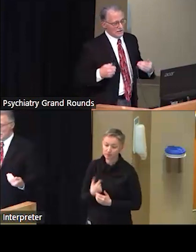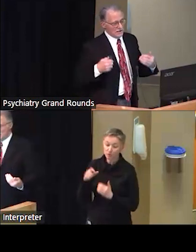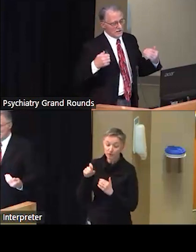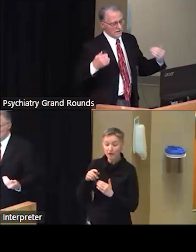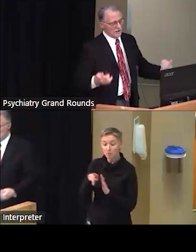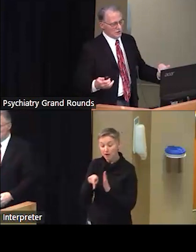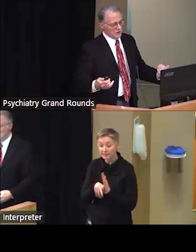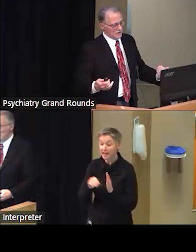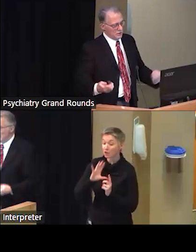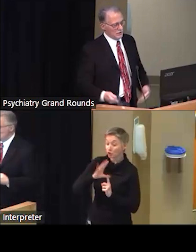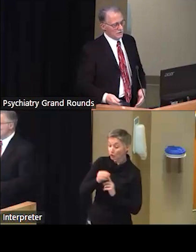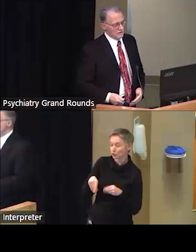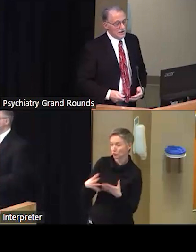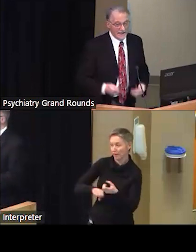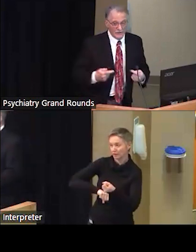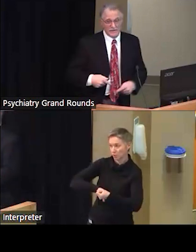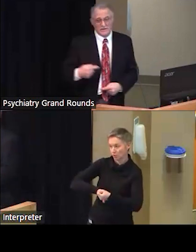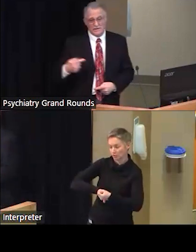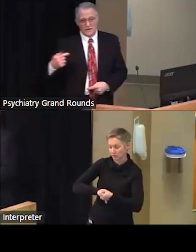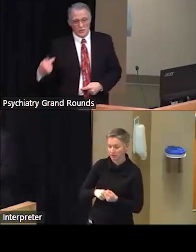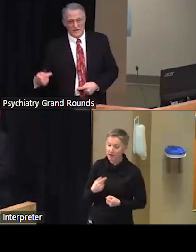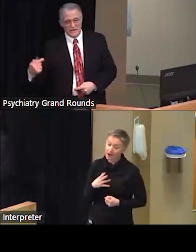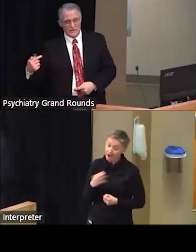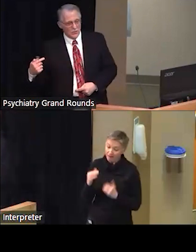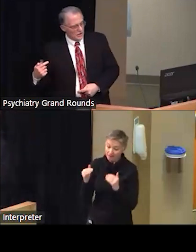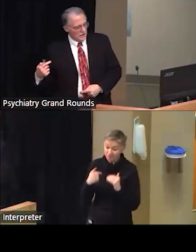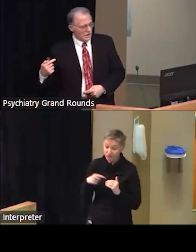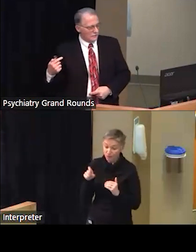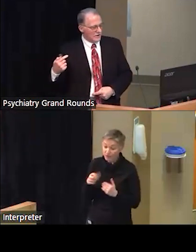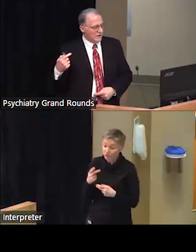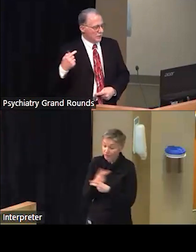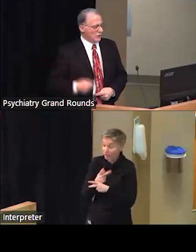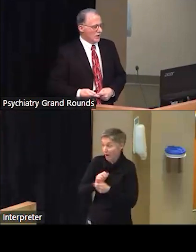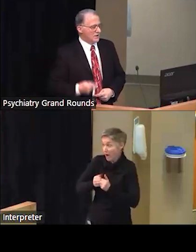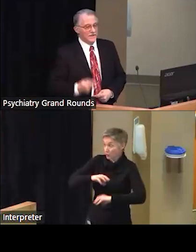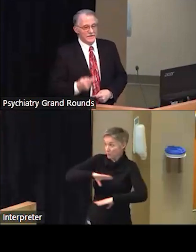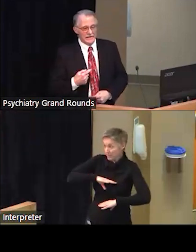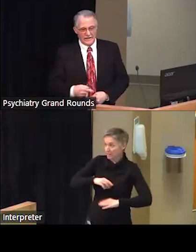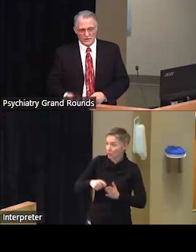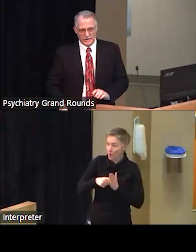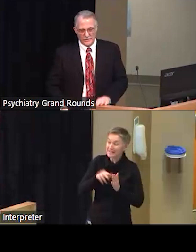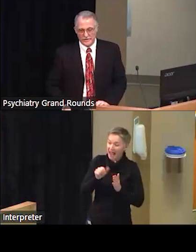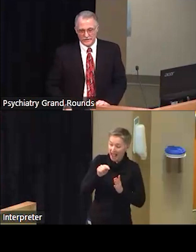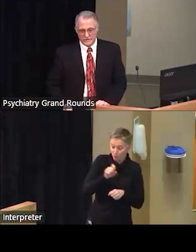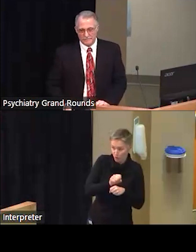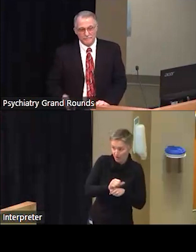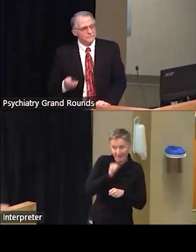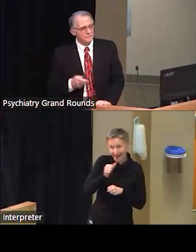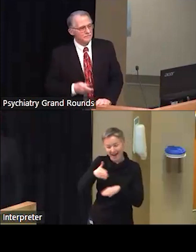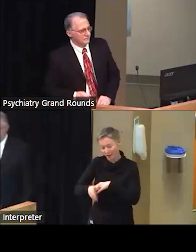need policies and culture to be supportive, and we need to get a way to get the requirements done at work.